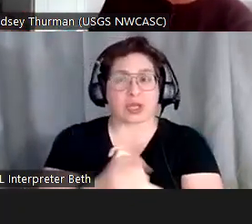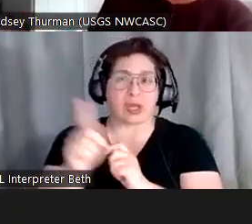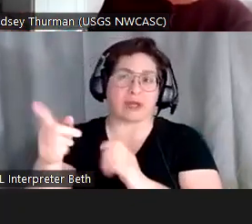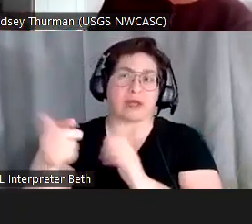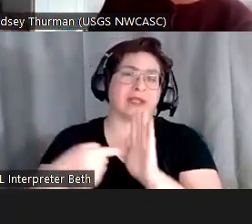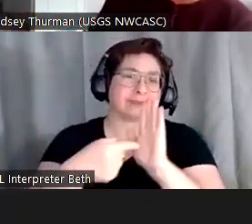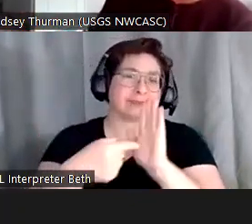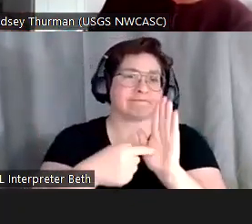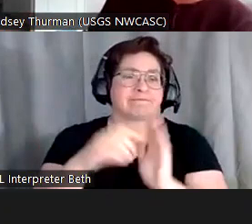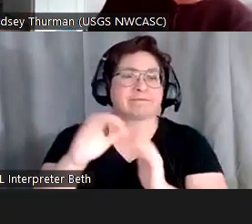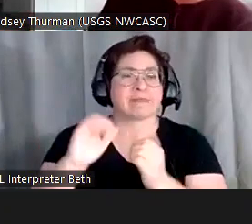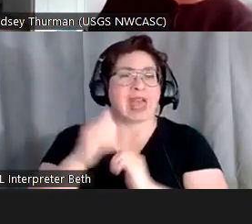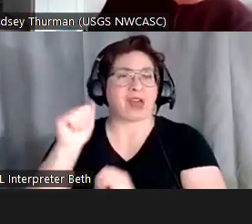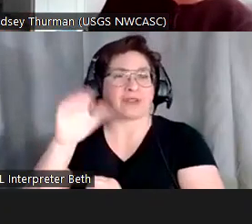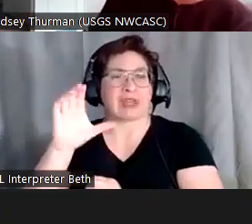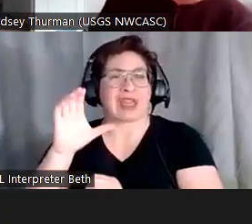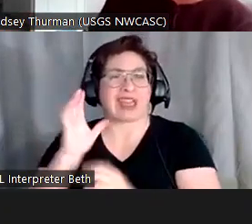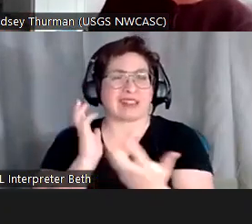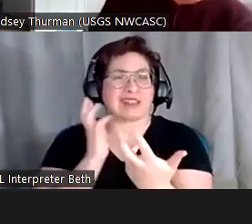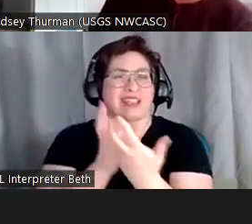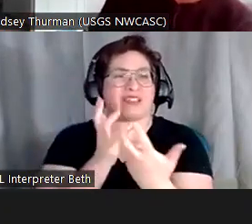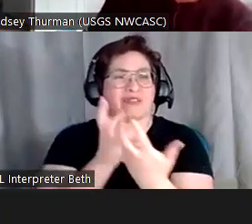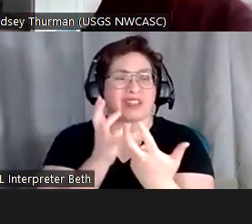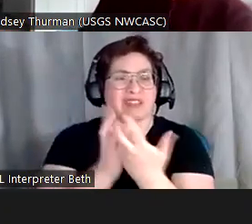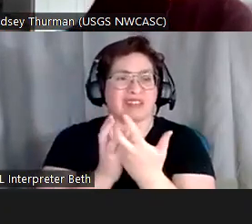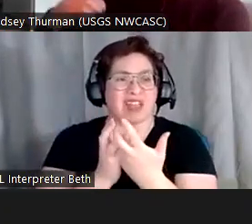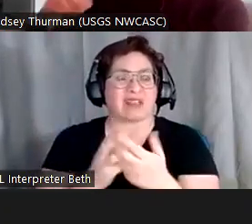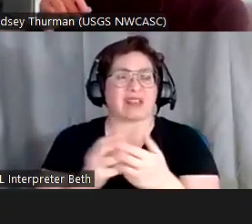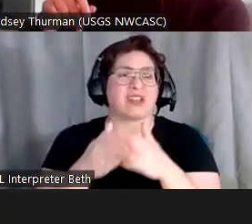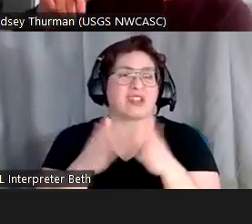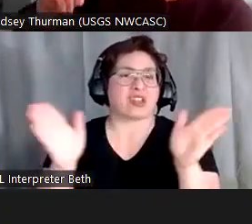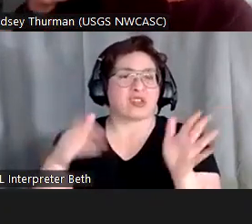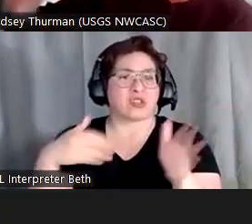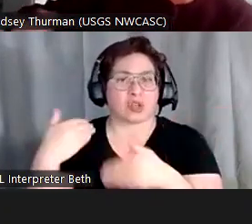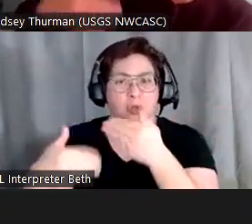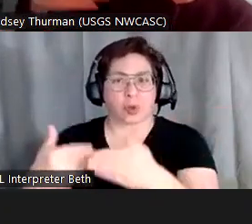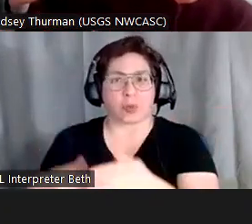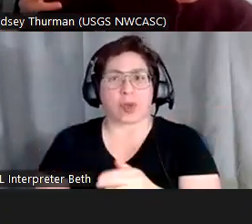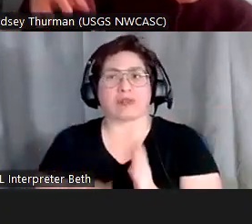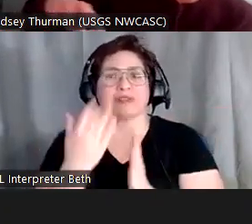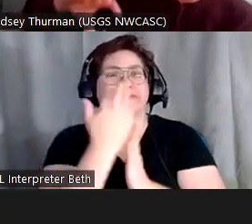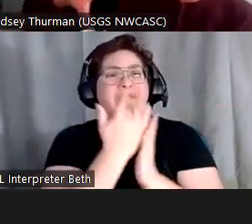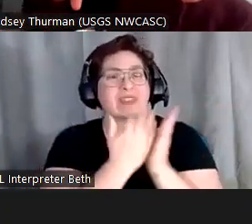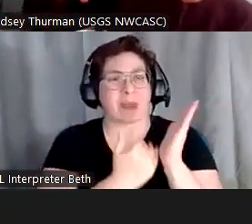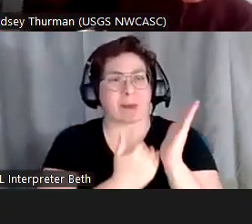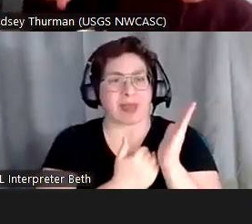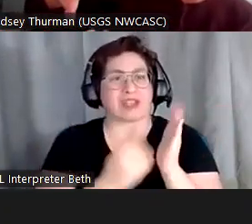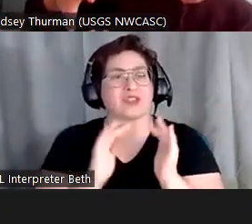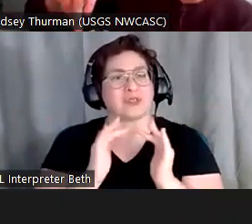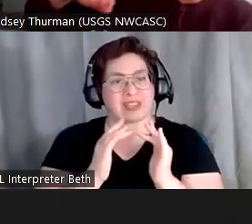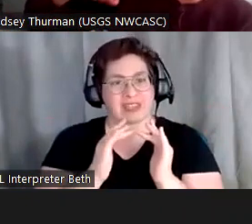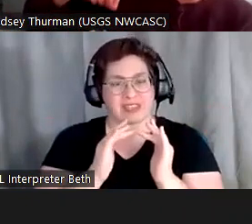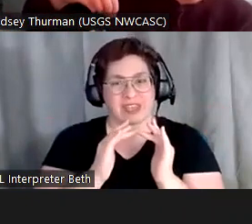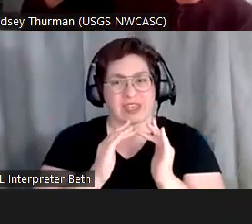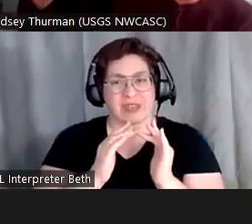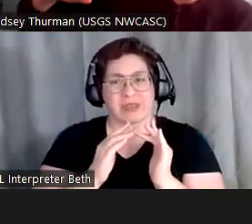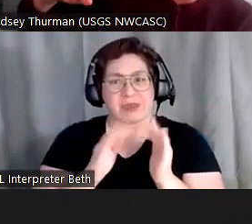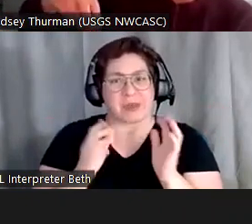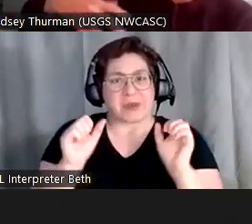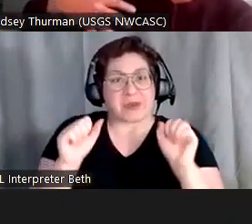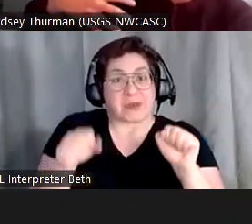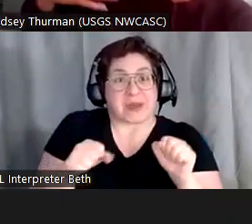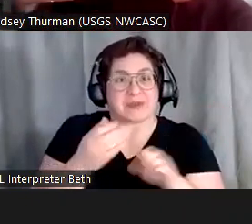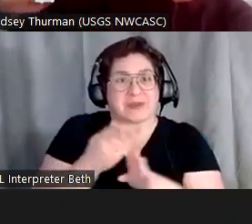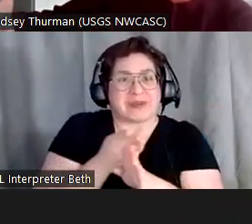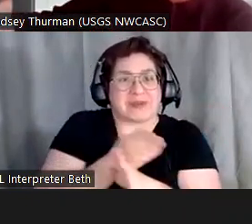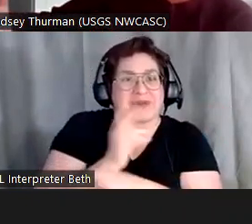stuff fits into this general adaptation process. And now the menu, as I mentioned, we're bringing it online. So this is sort of a sneak peek of what I hope